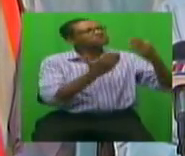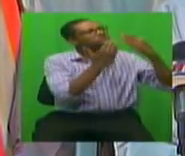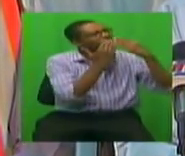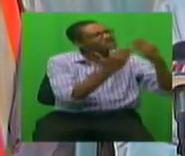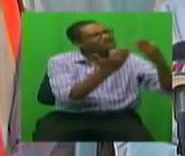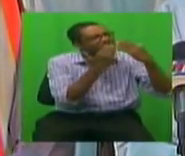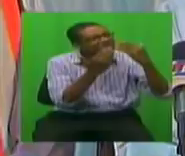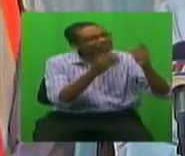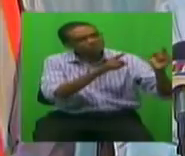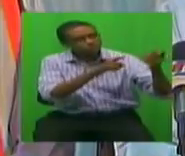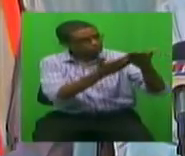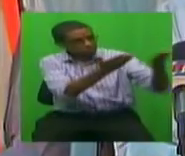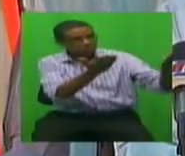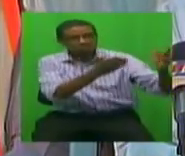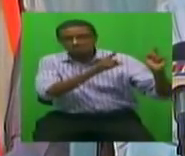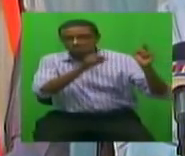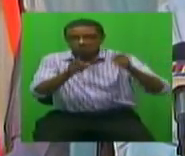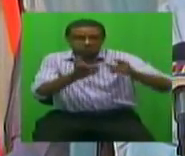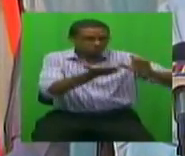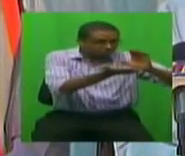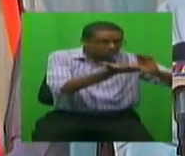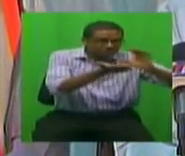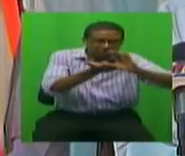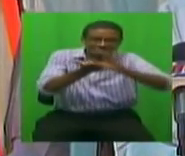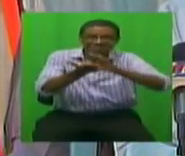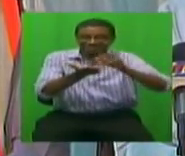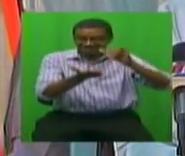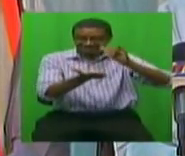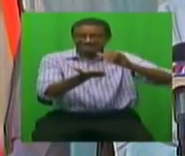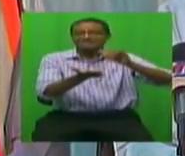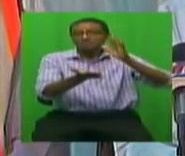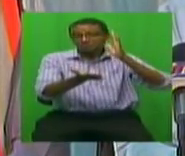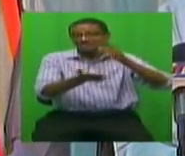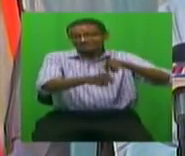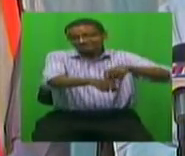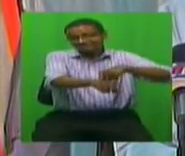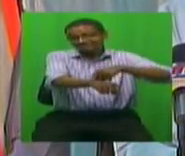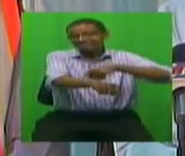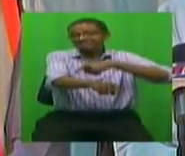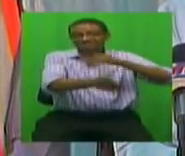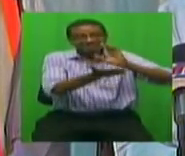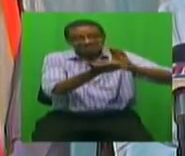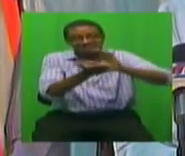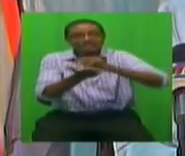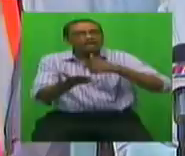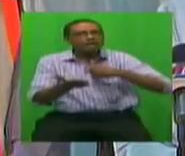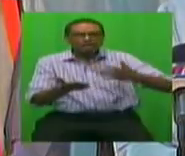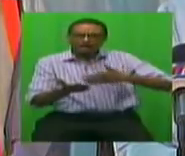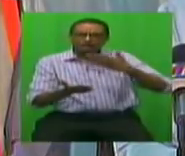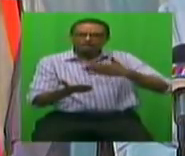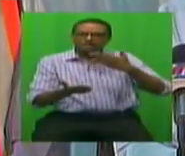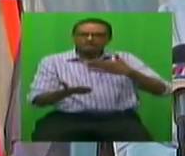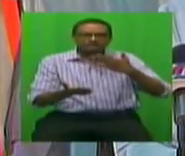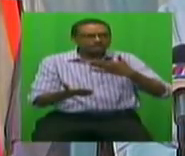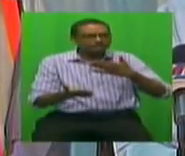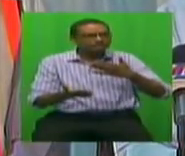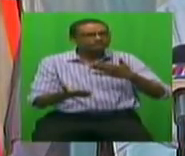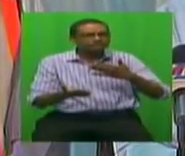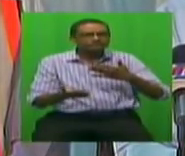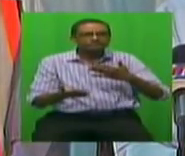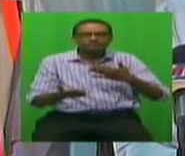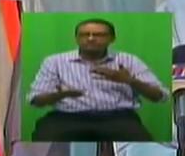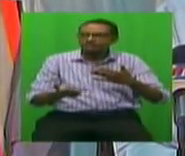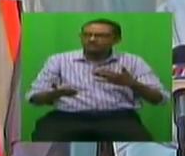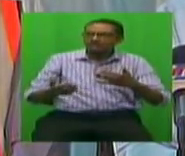you would expect, the cleanup is going to take some time. I was happy at the Greenvale, and I've heard criticism on the radio this morning that we only focus